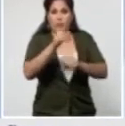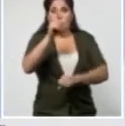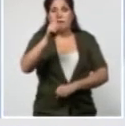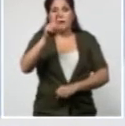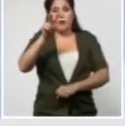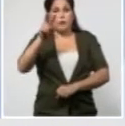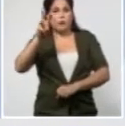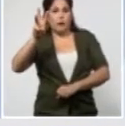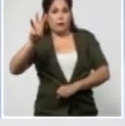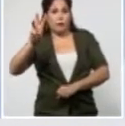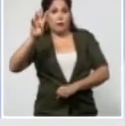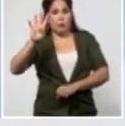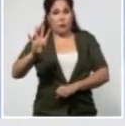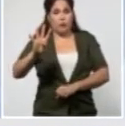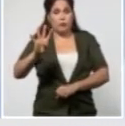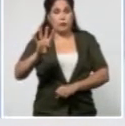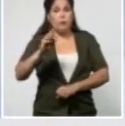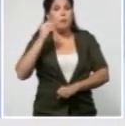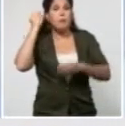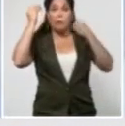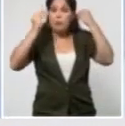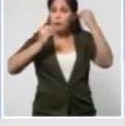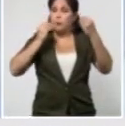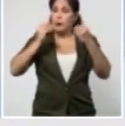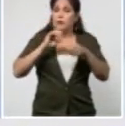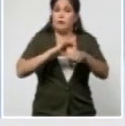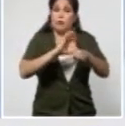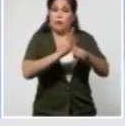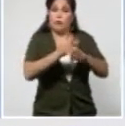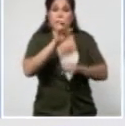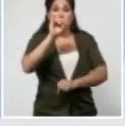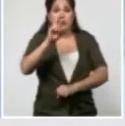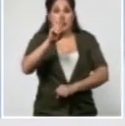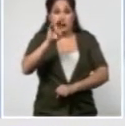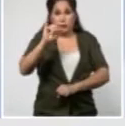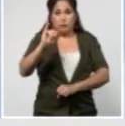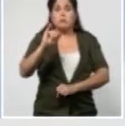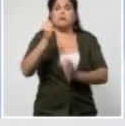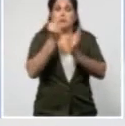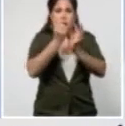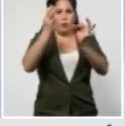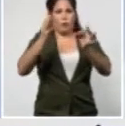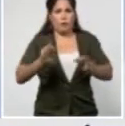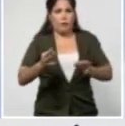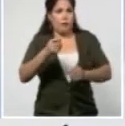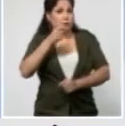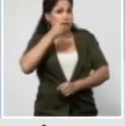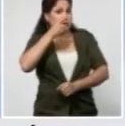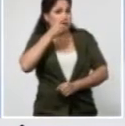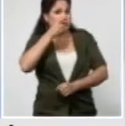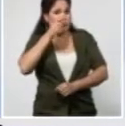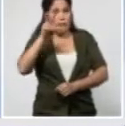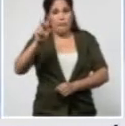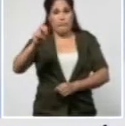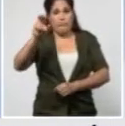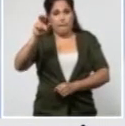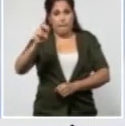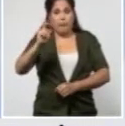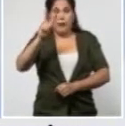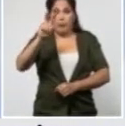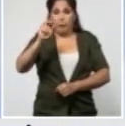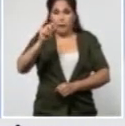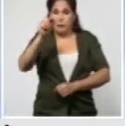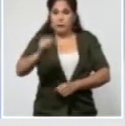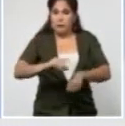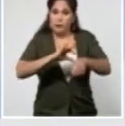our hospitals. 134 are suspects, 71 are confirmed cases, 20 in